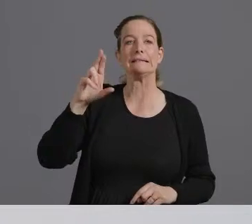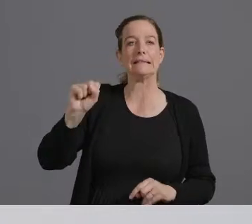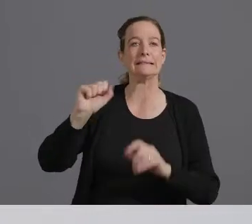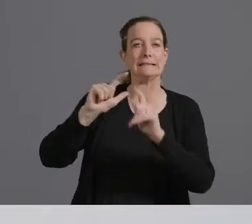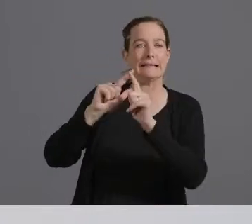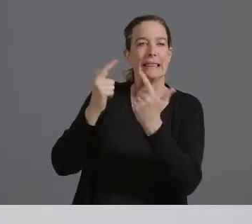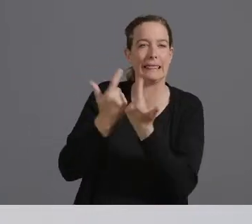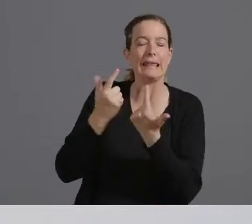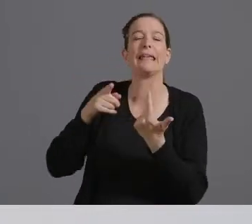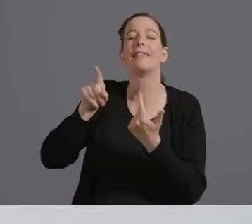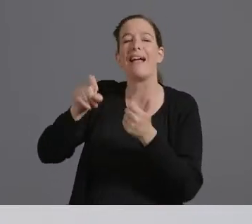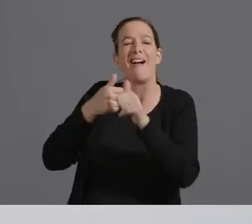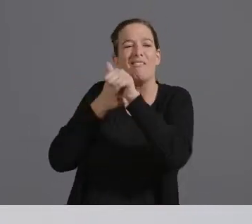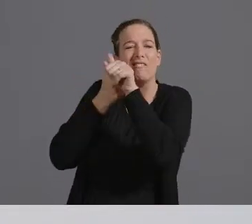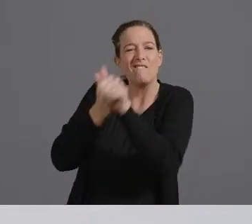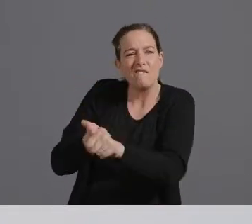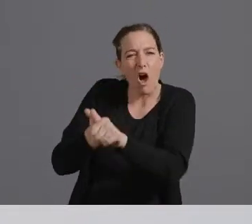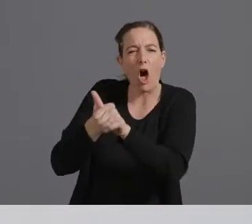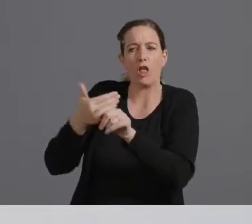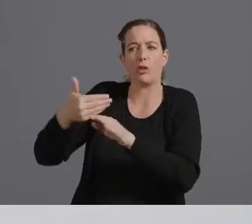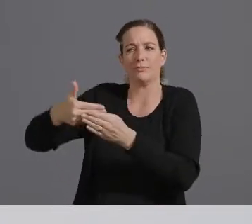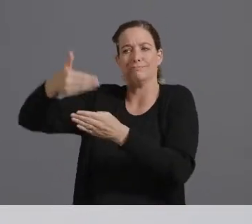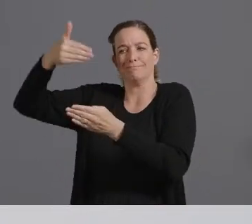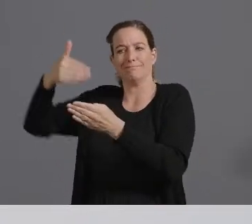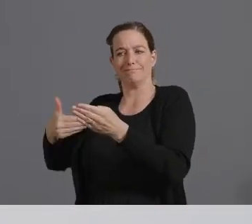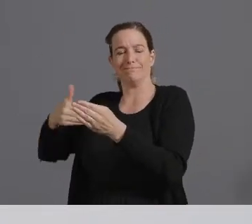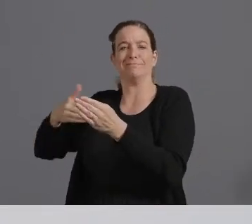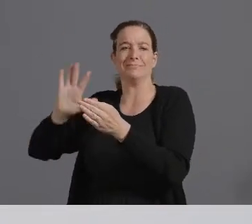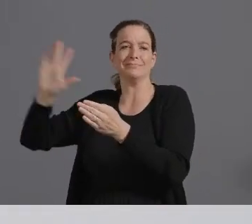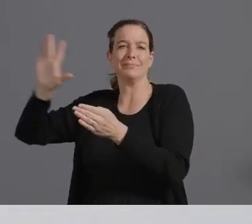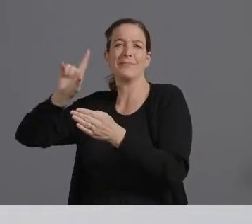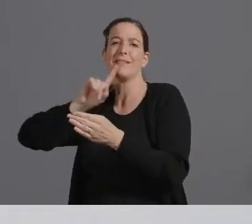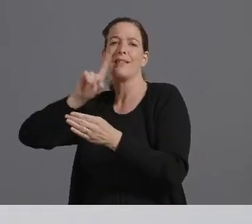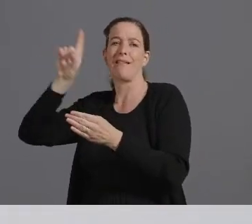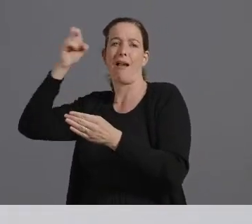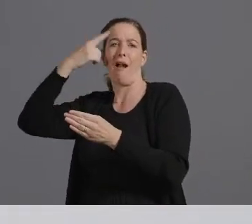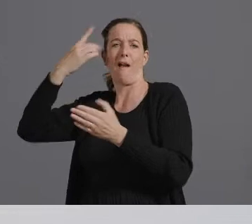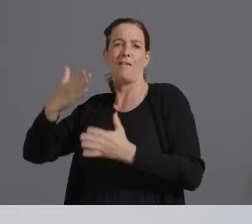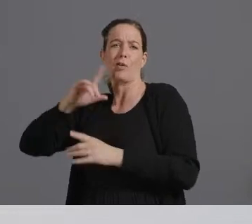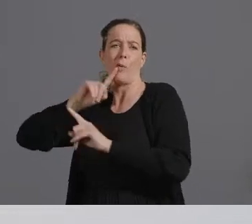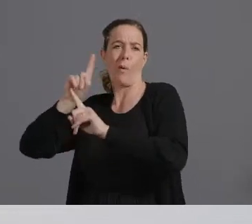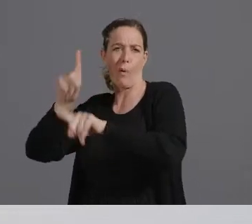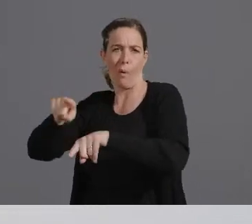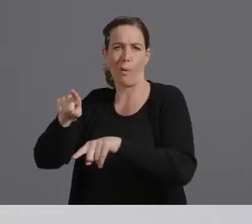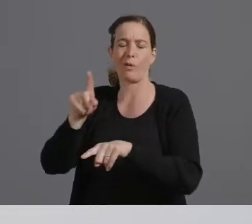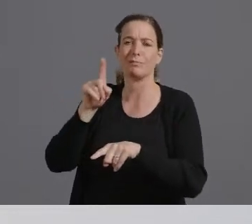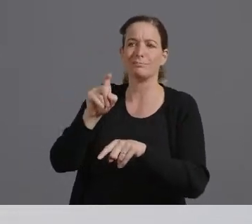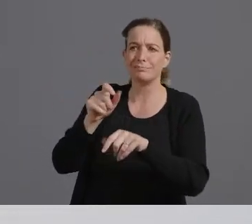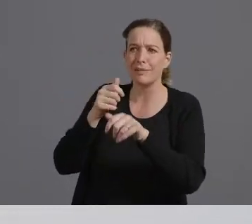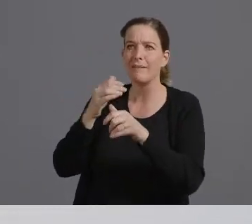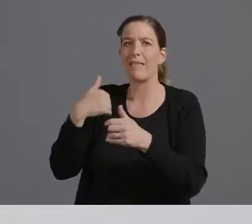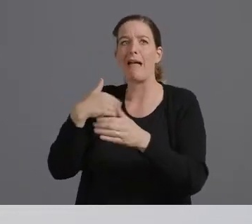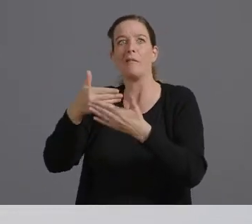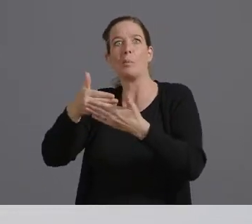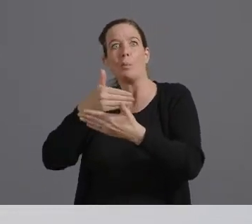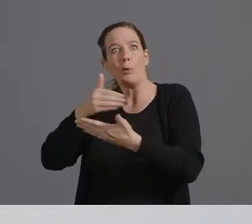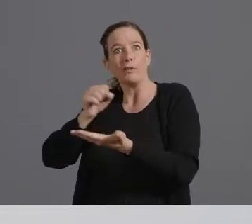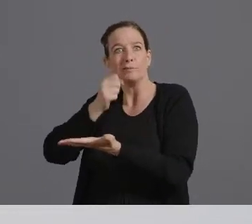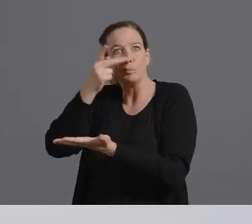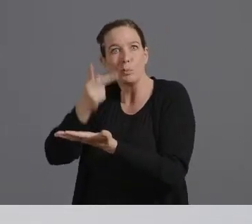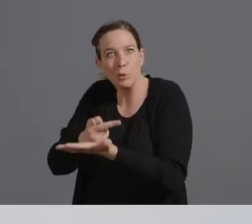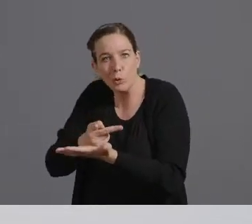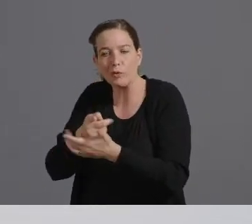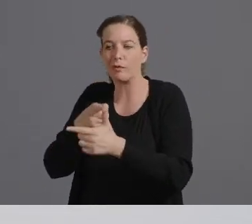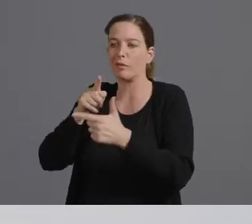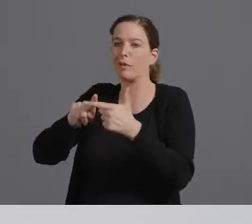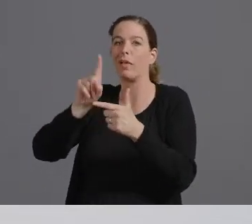where they had to get approval from the jurisdiction that they were operating in, they had to provide a